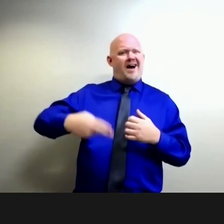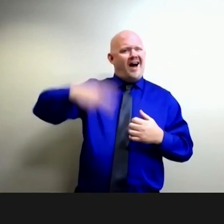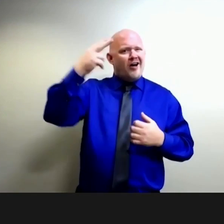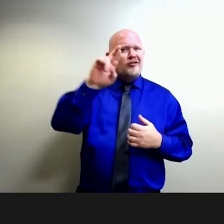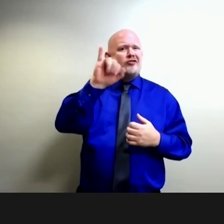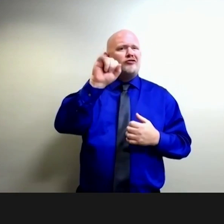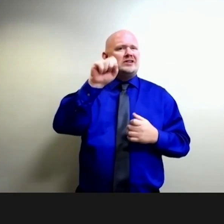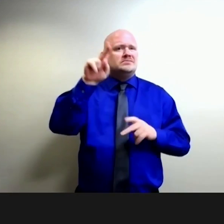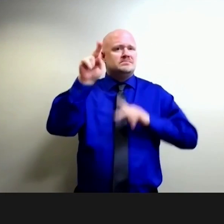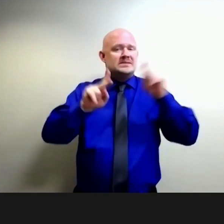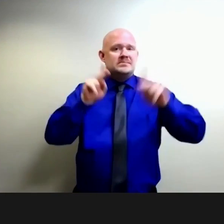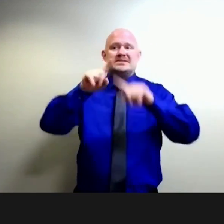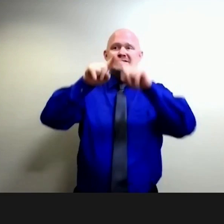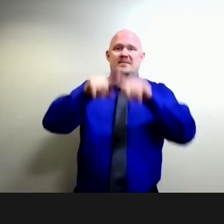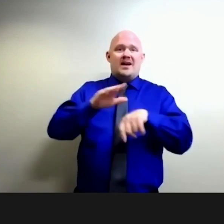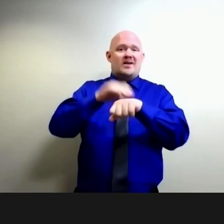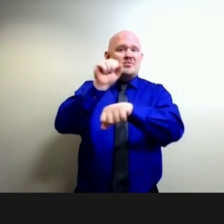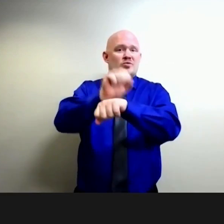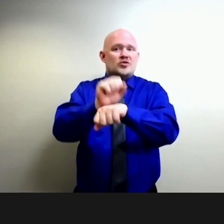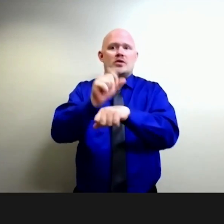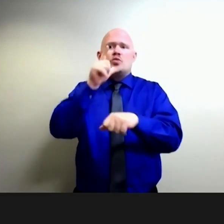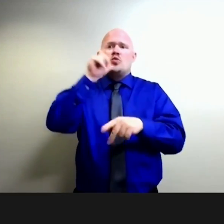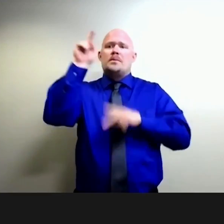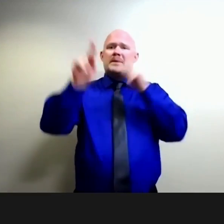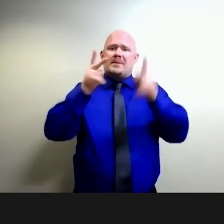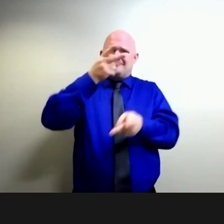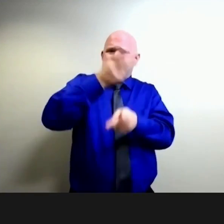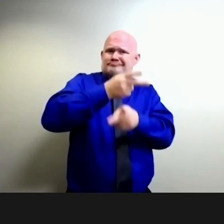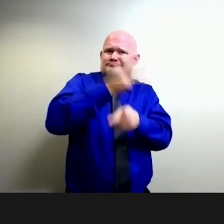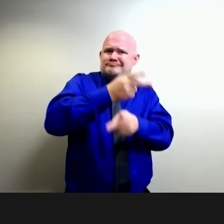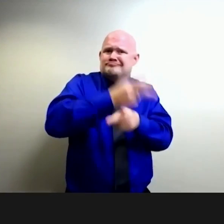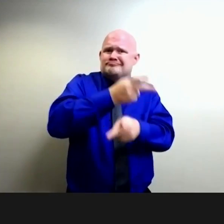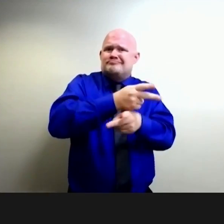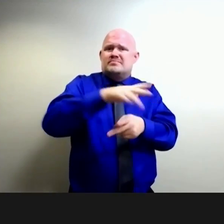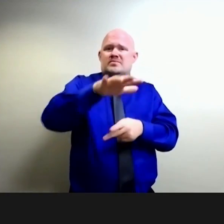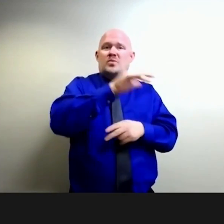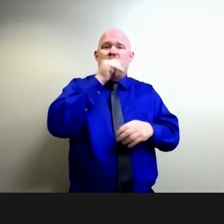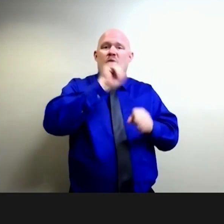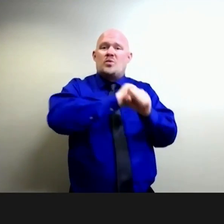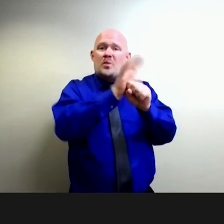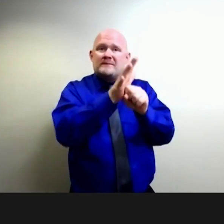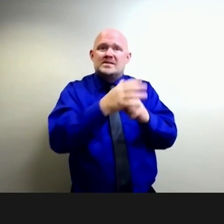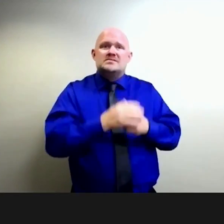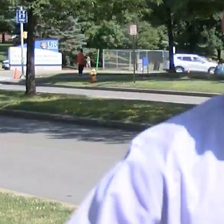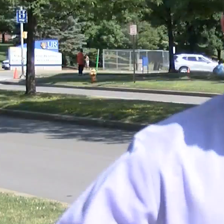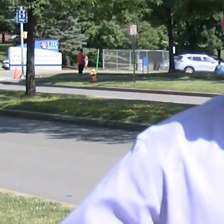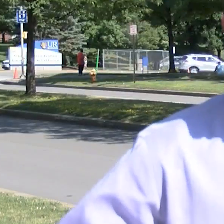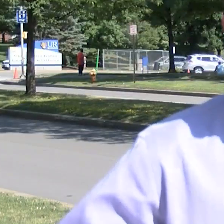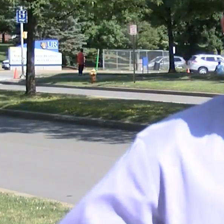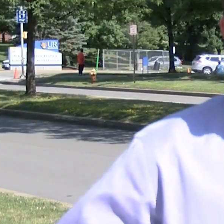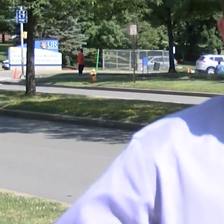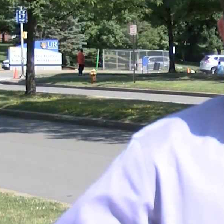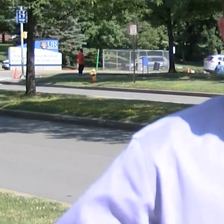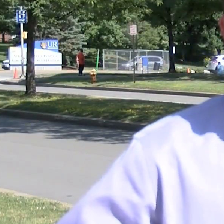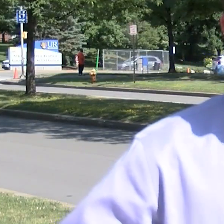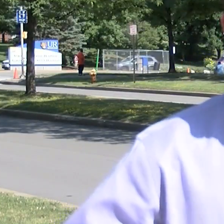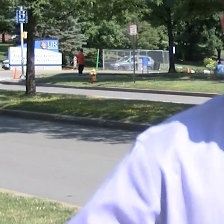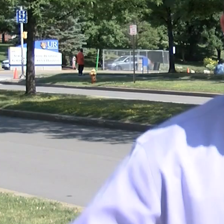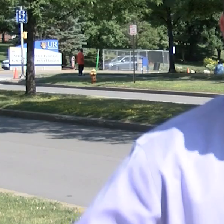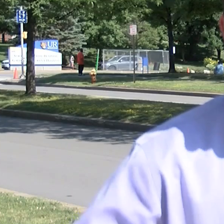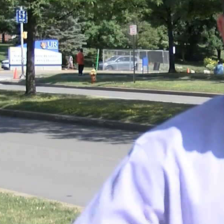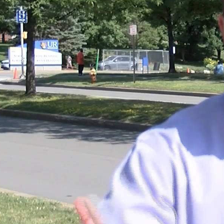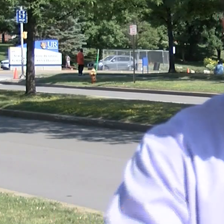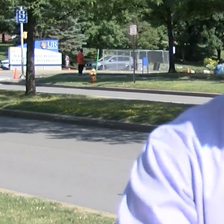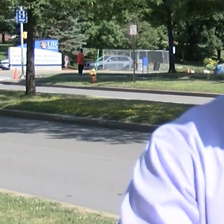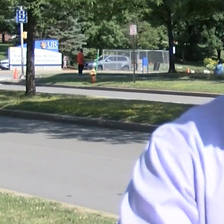So, you know, people that are out there, bus drivers, barbers, waitresses, EMTs. The goal here is to get an immune response